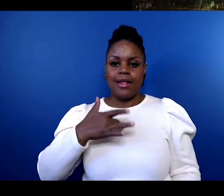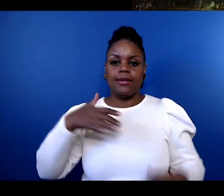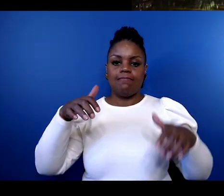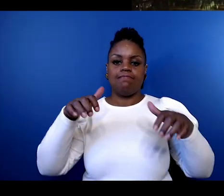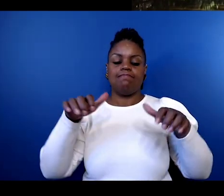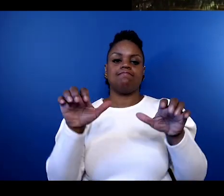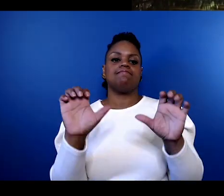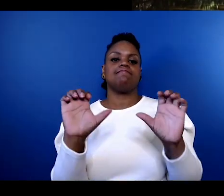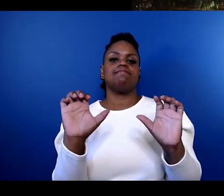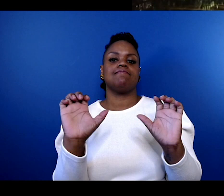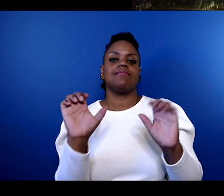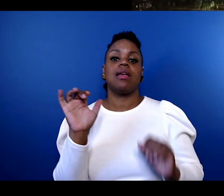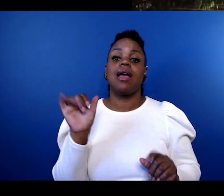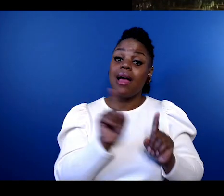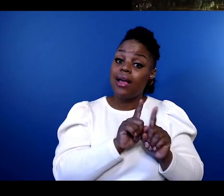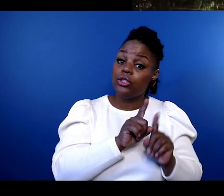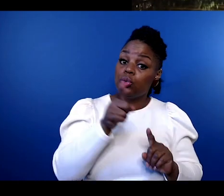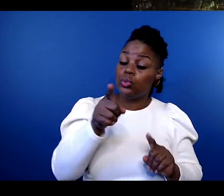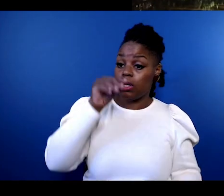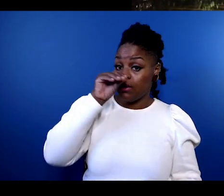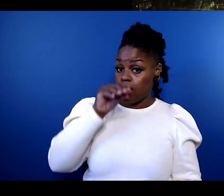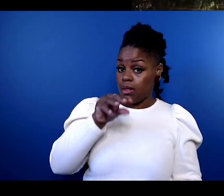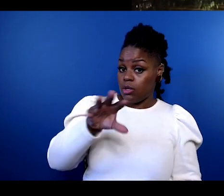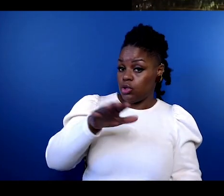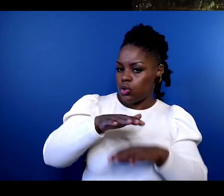Relax the calves and the knees.